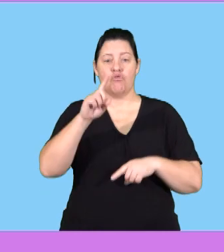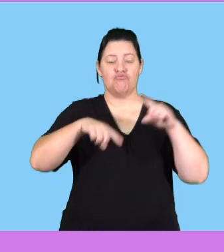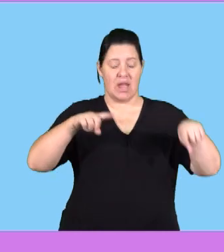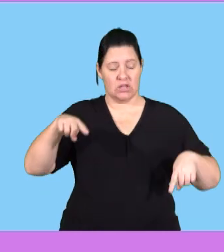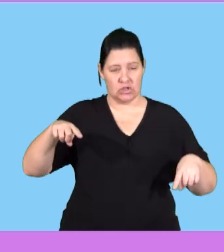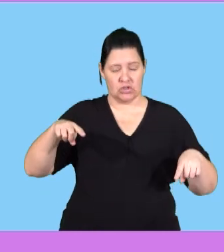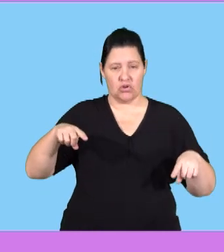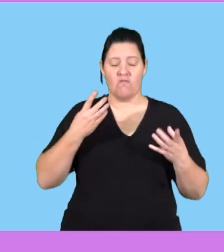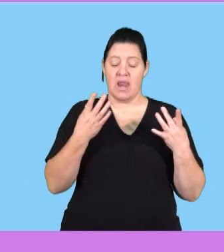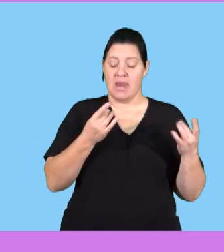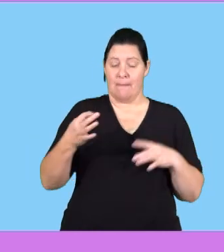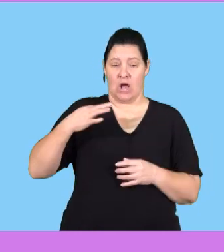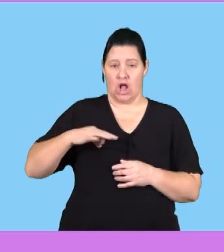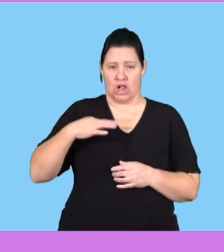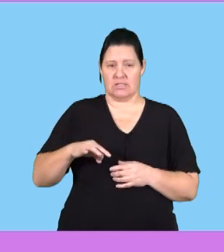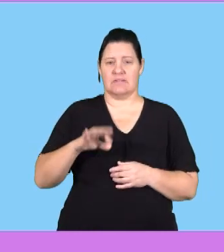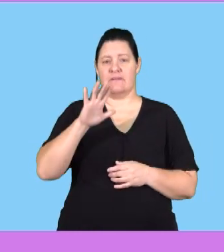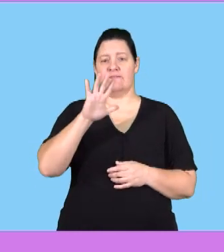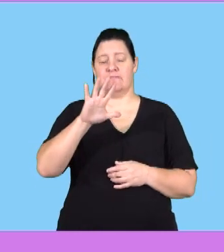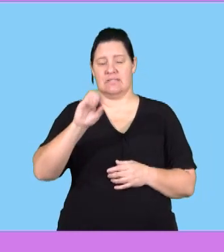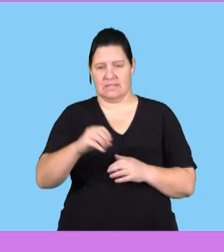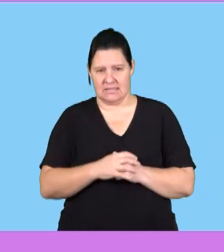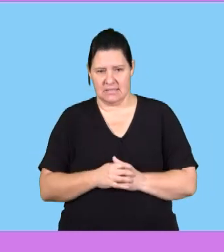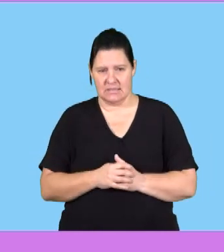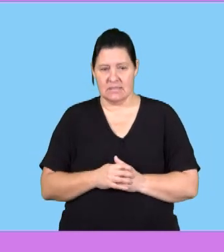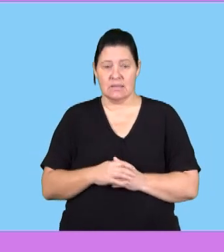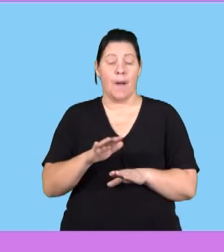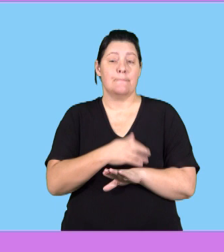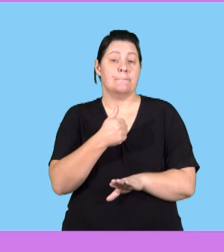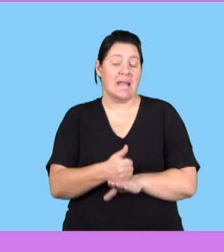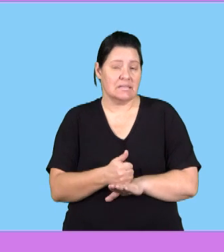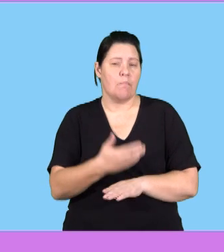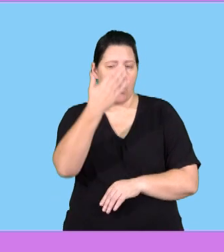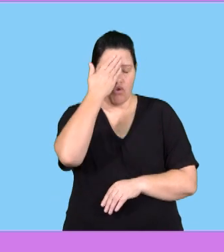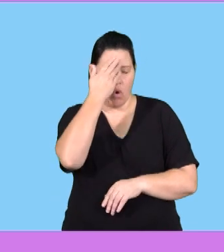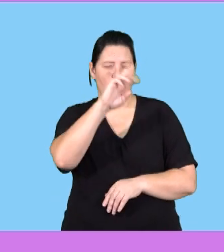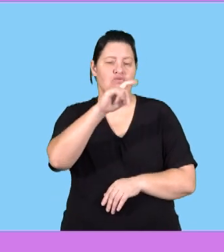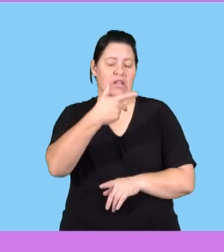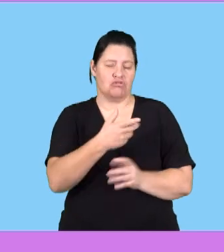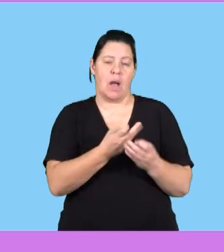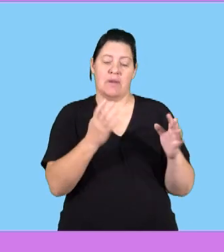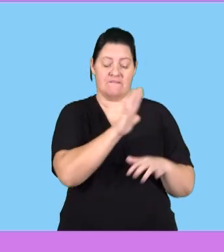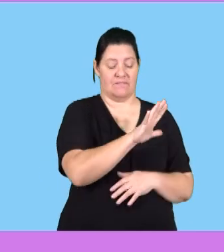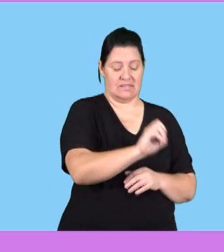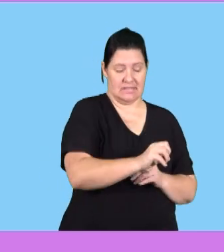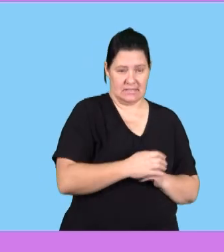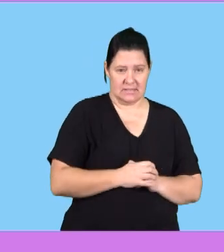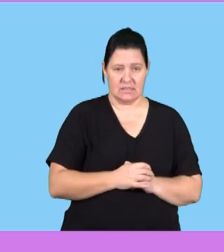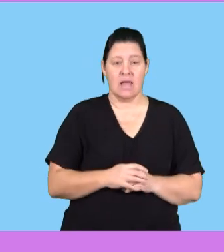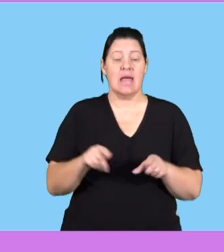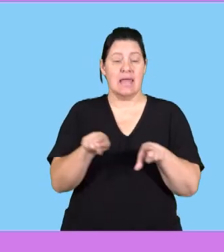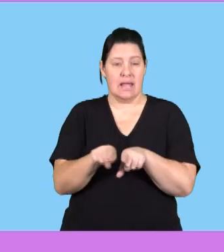that the range of the number of girls is 50. So based on the information, I know what the range is. That is